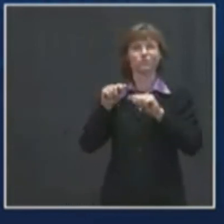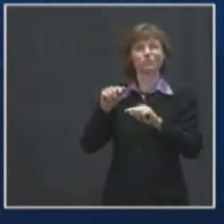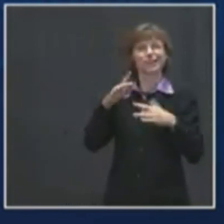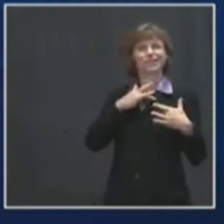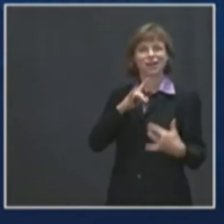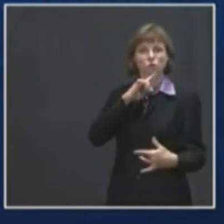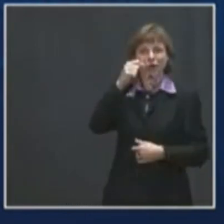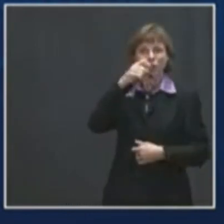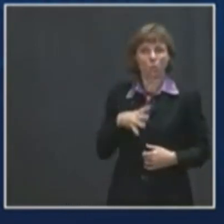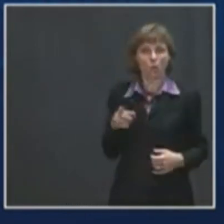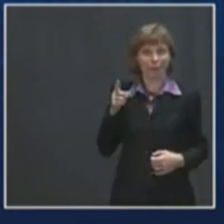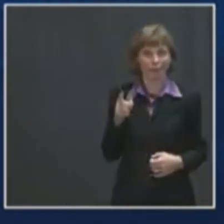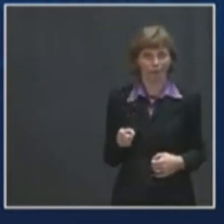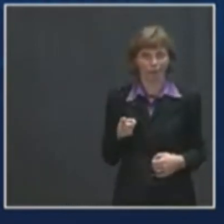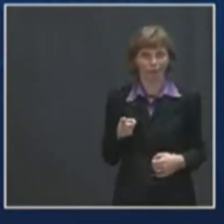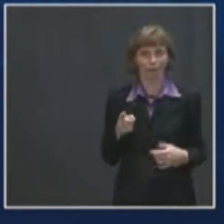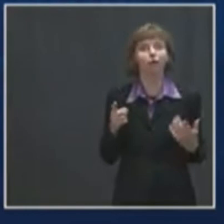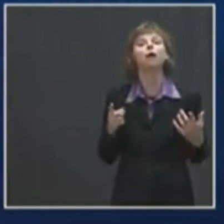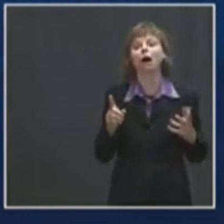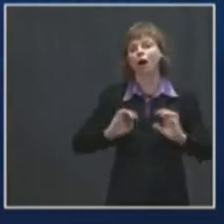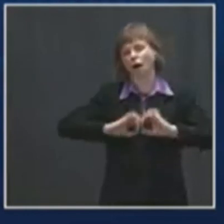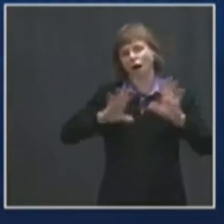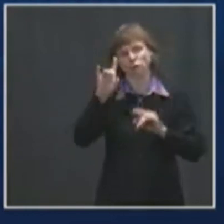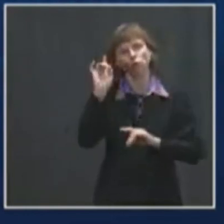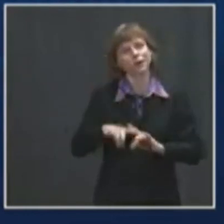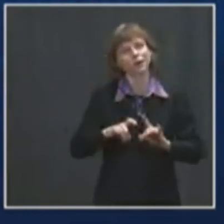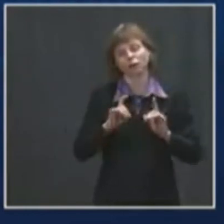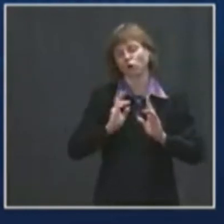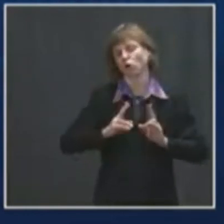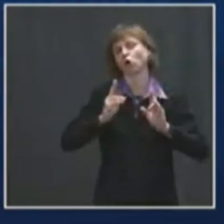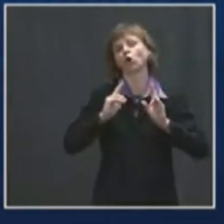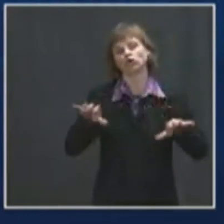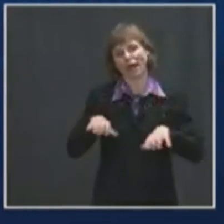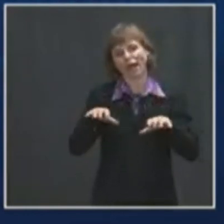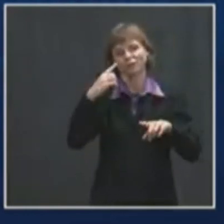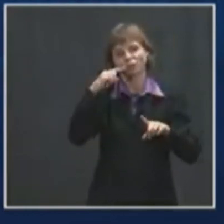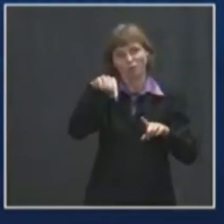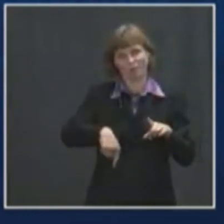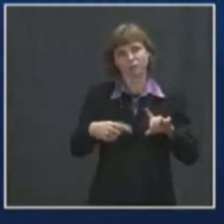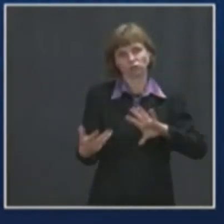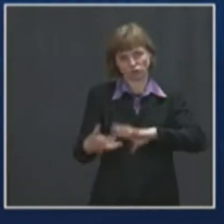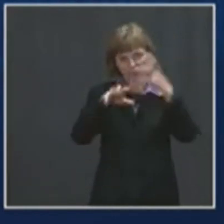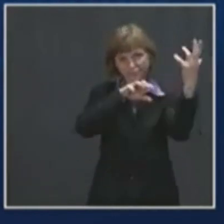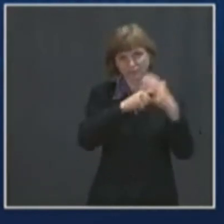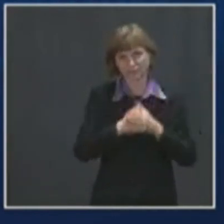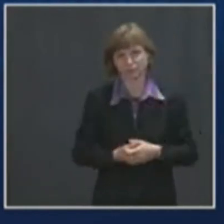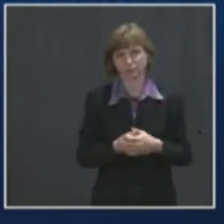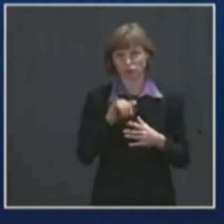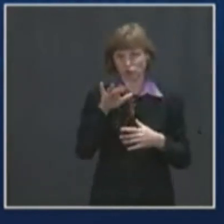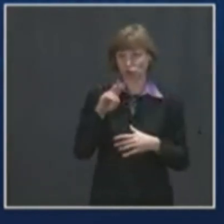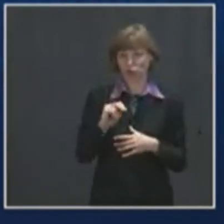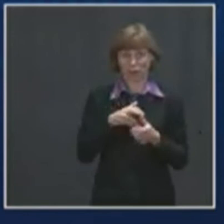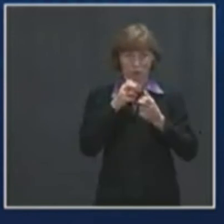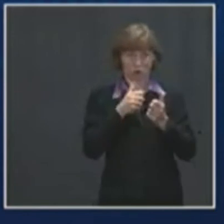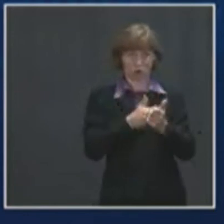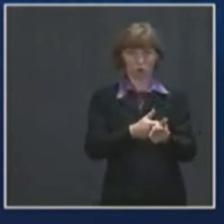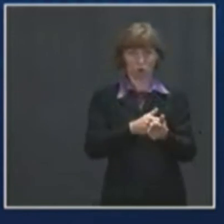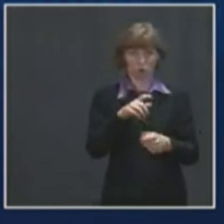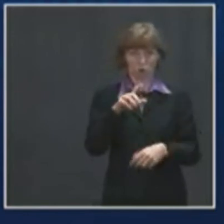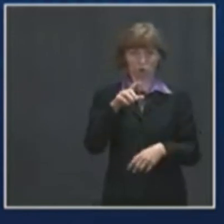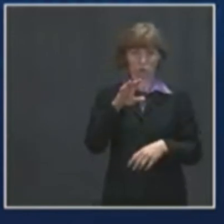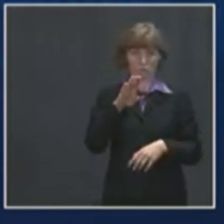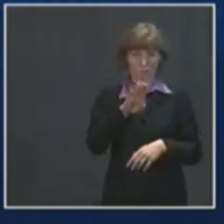clear that there's a need for urgent and sustained action for the duration of this crisis. In January, according to the Bureau of Labor Statistics today,